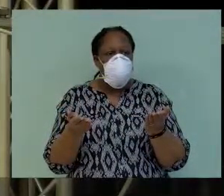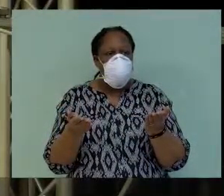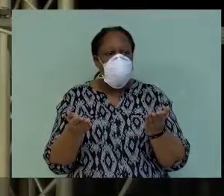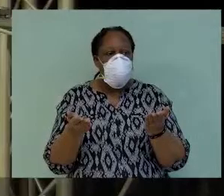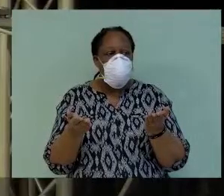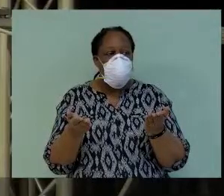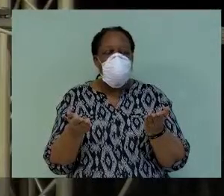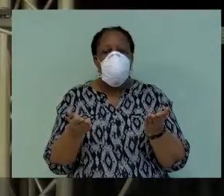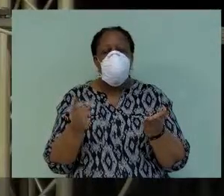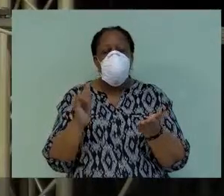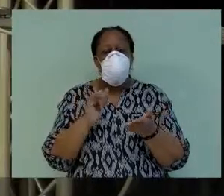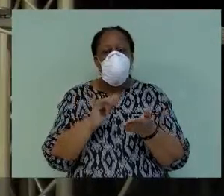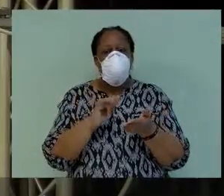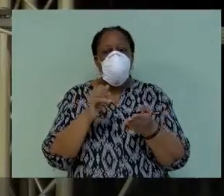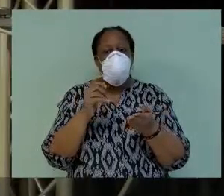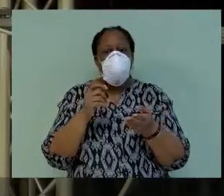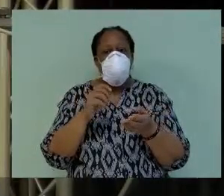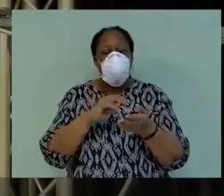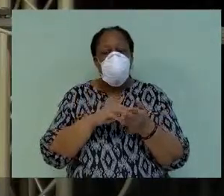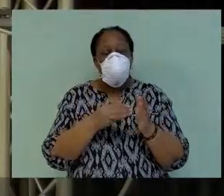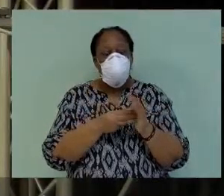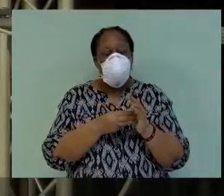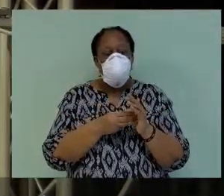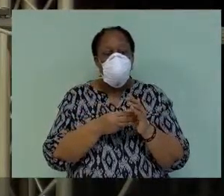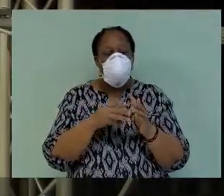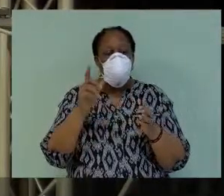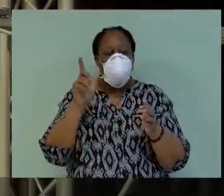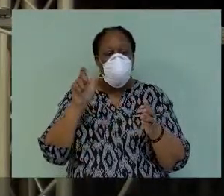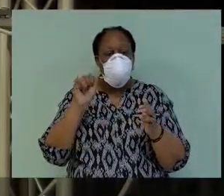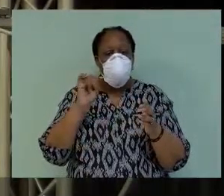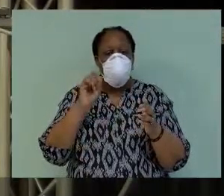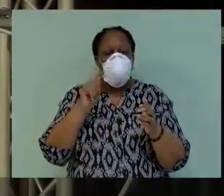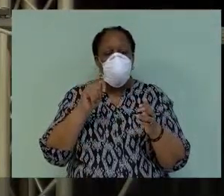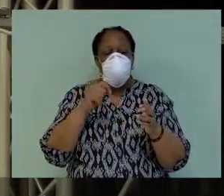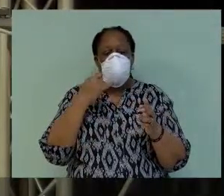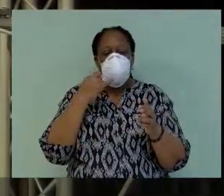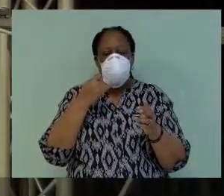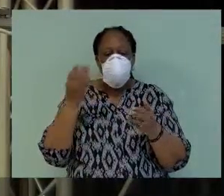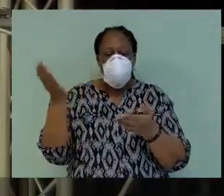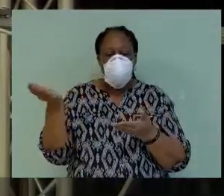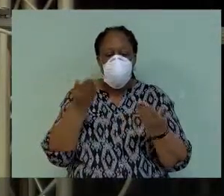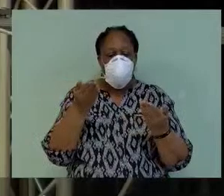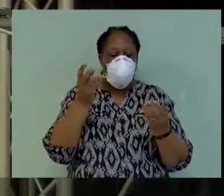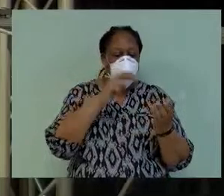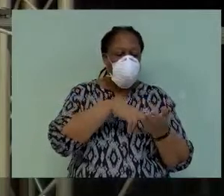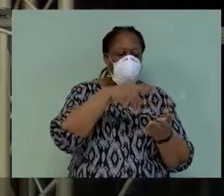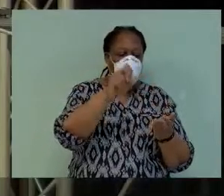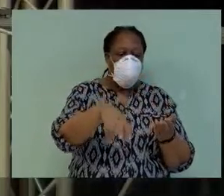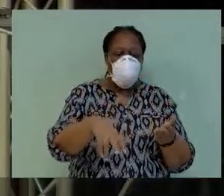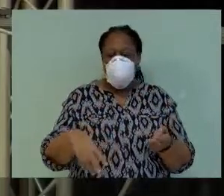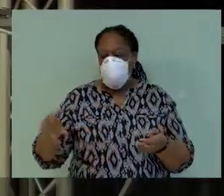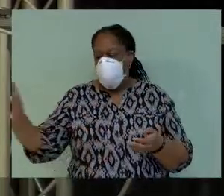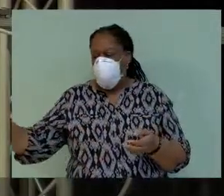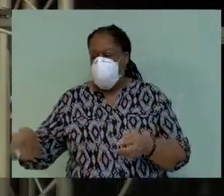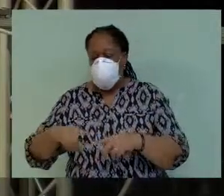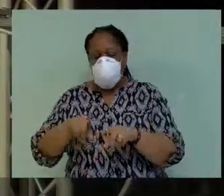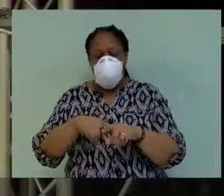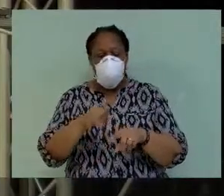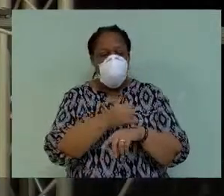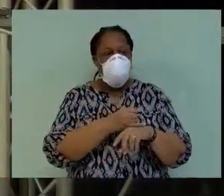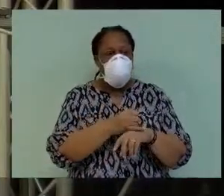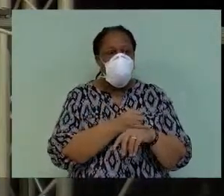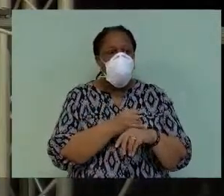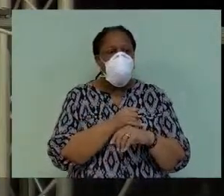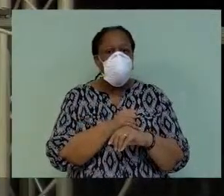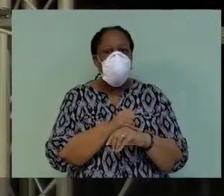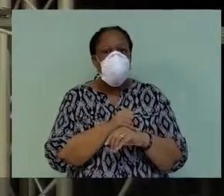and drop-off service. If, on the other hand, whoever these people are in St. Kitts, because he says there are, or she,